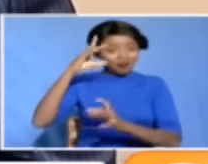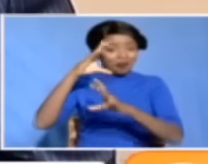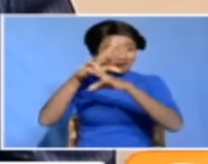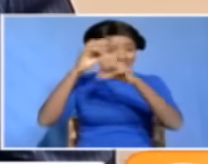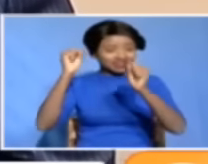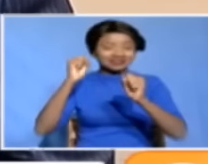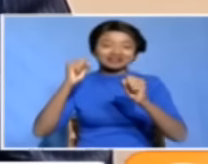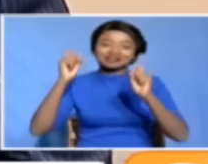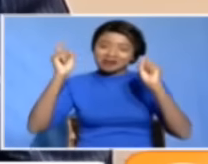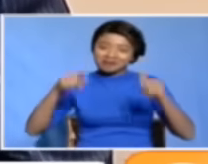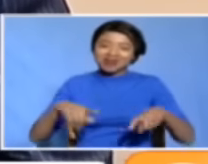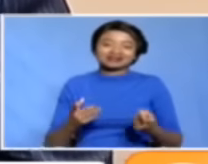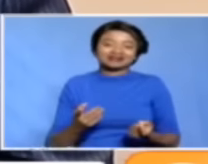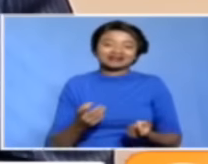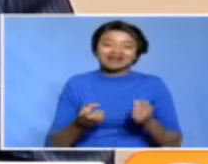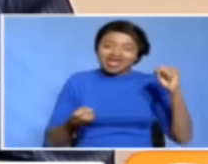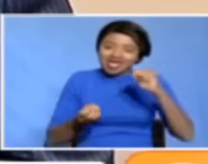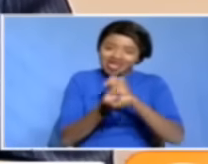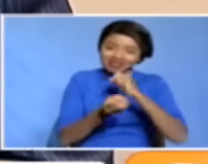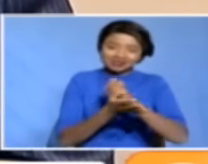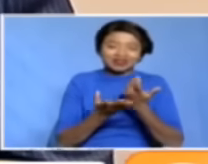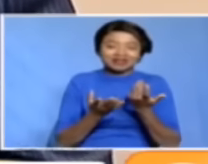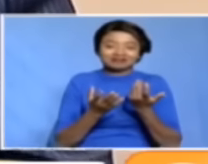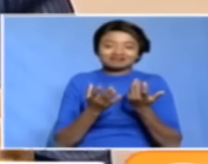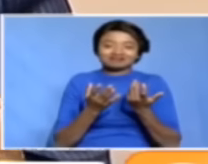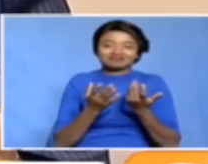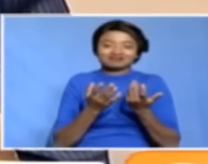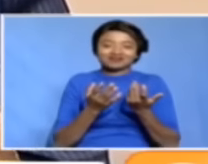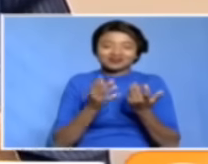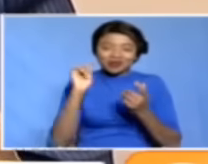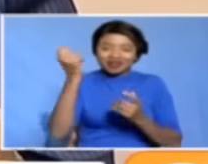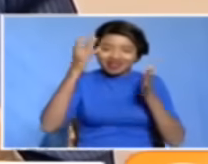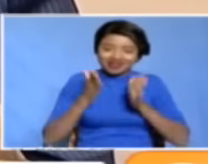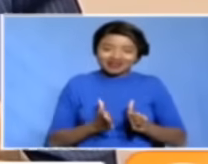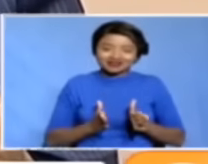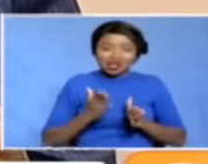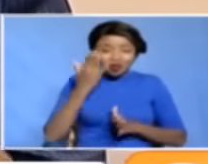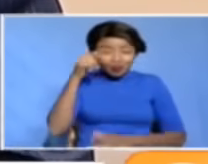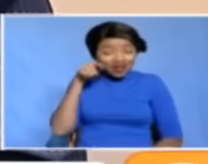endure themselves to the people of Kenya. You know, their presidency